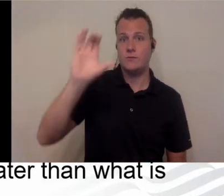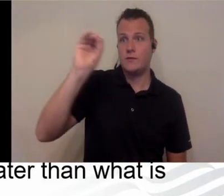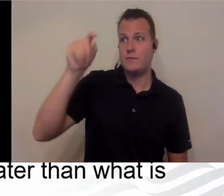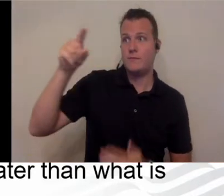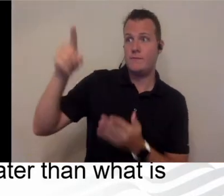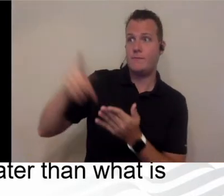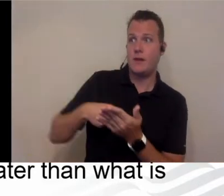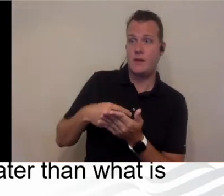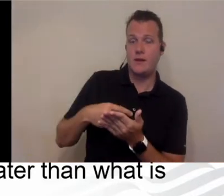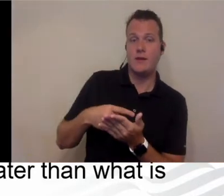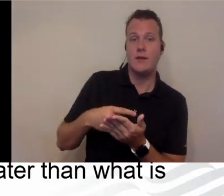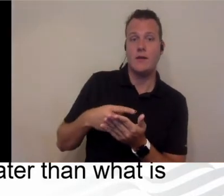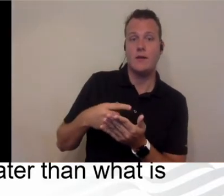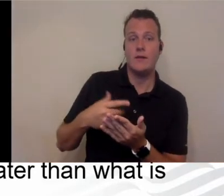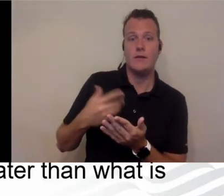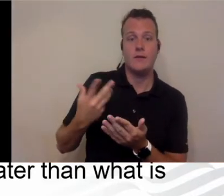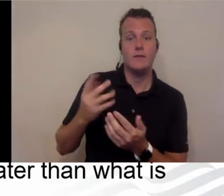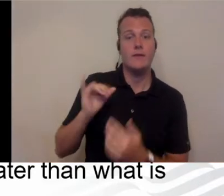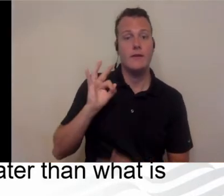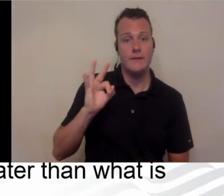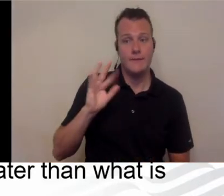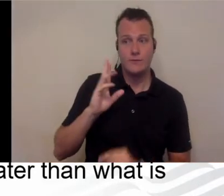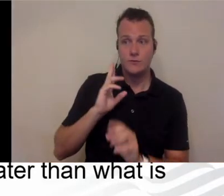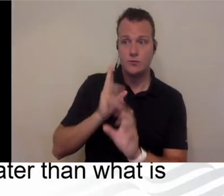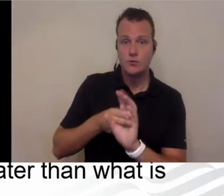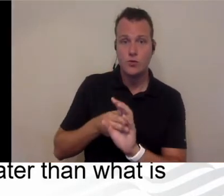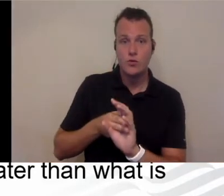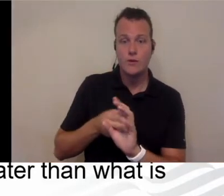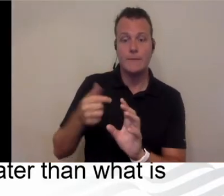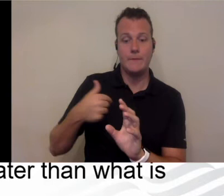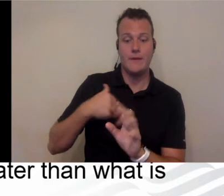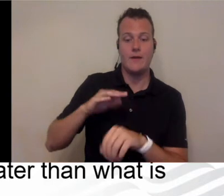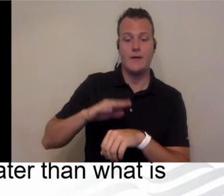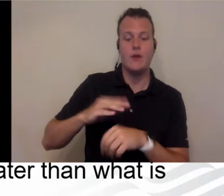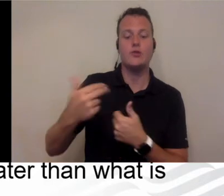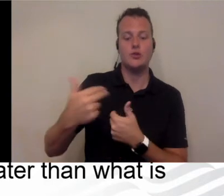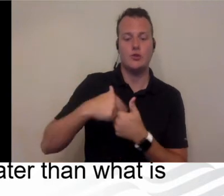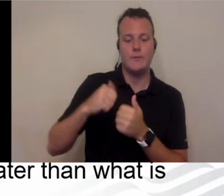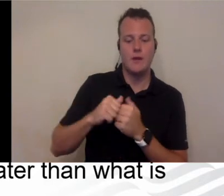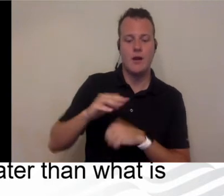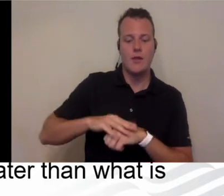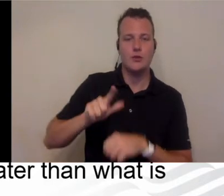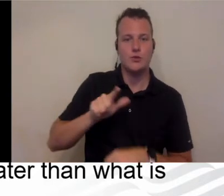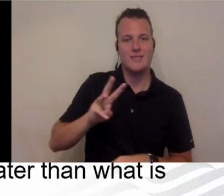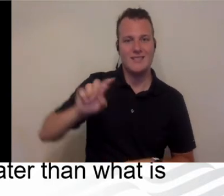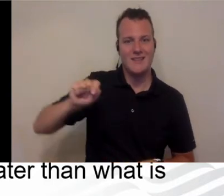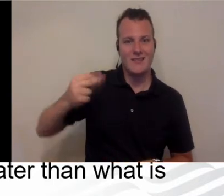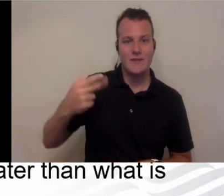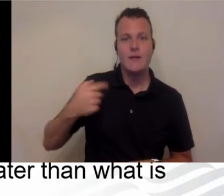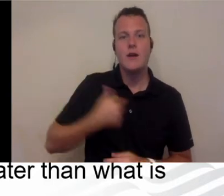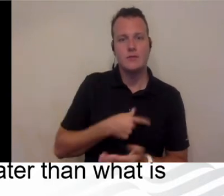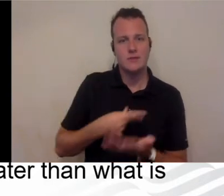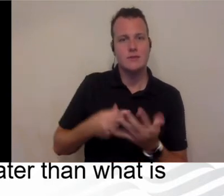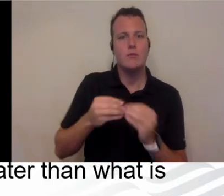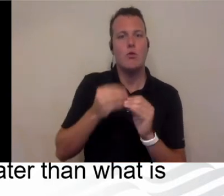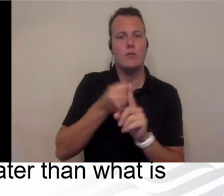insurance company. And if you join me on the 26th, we'll talk a little bit more about that too in terms of insurance. So you